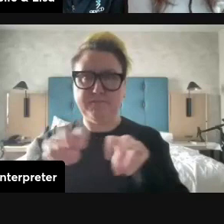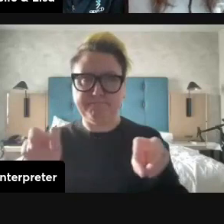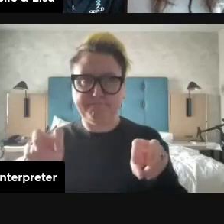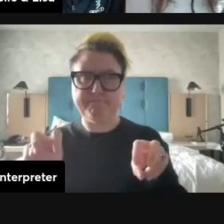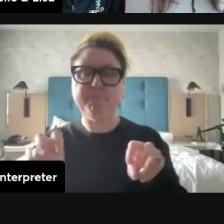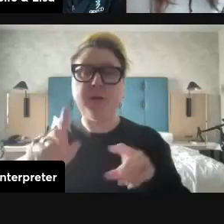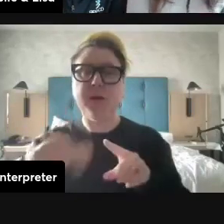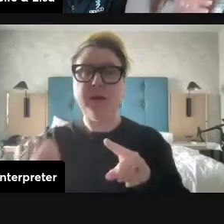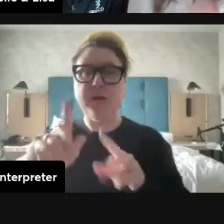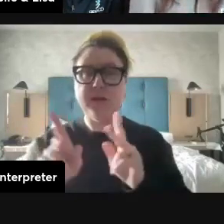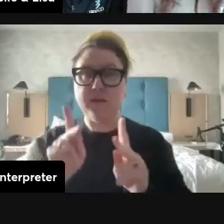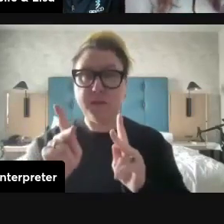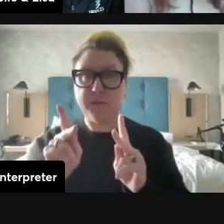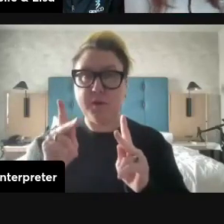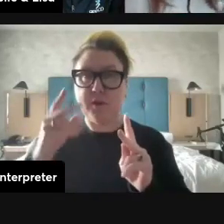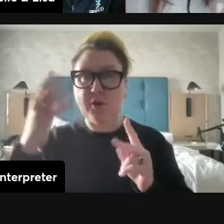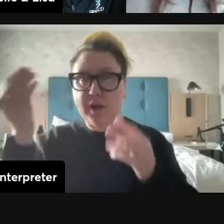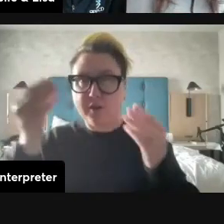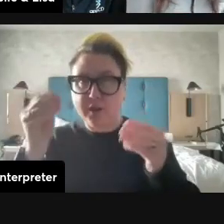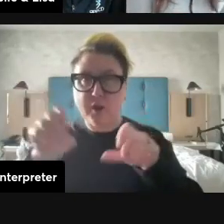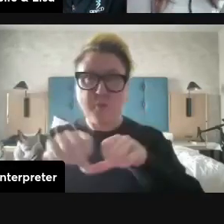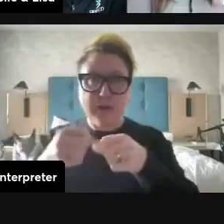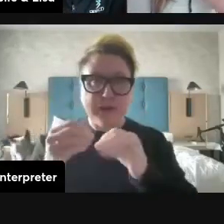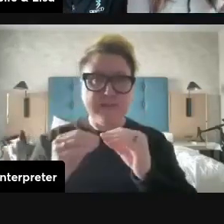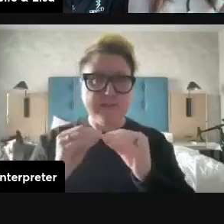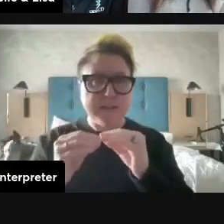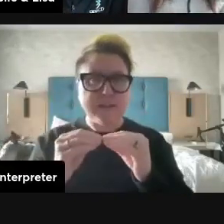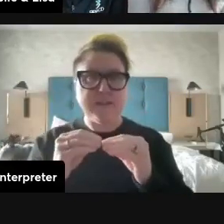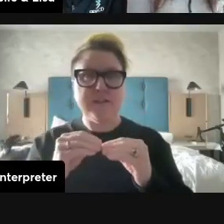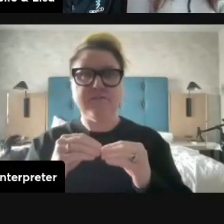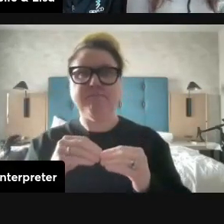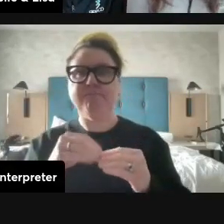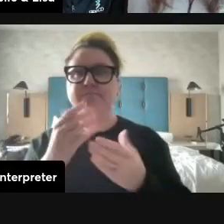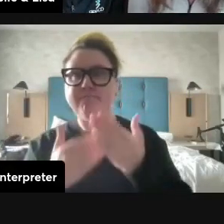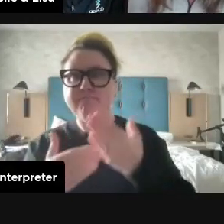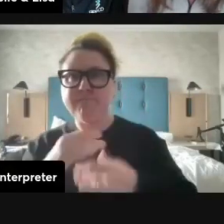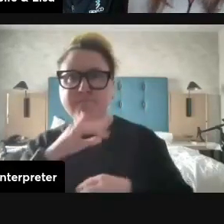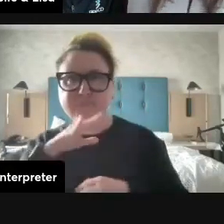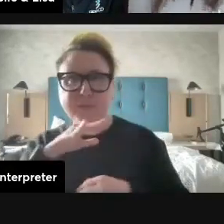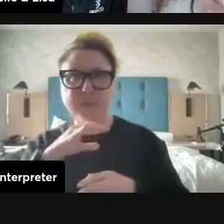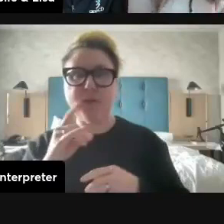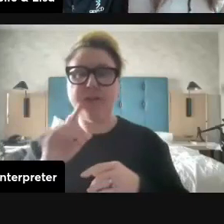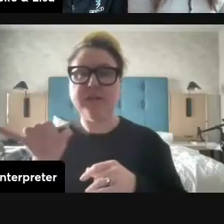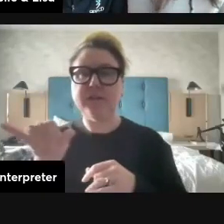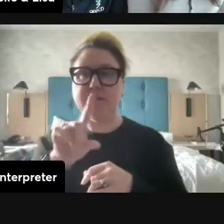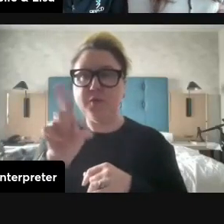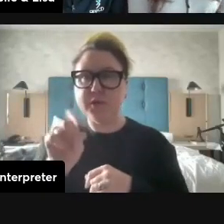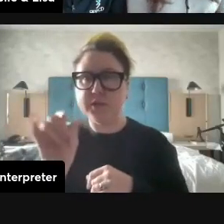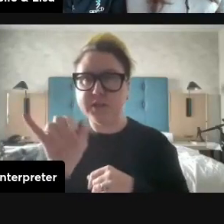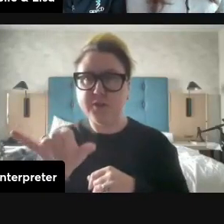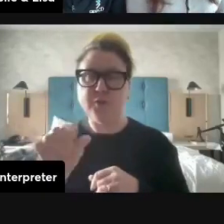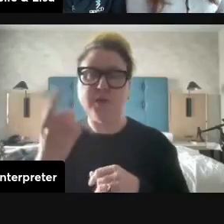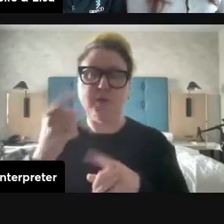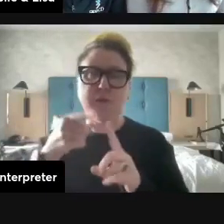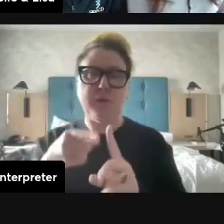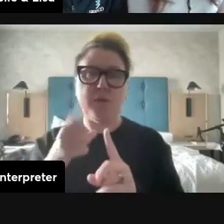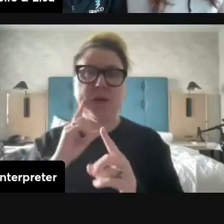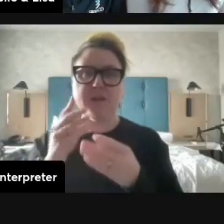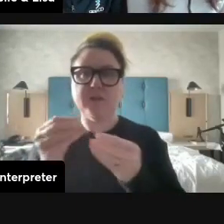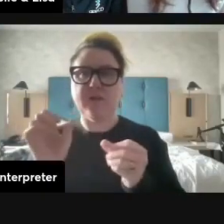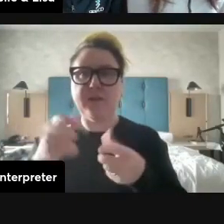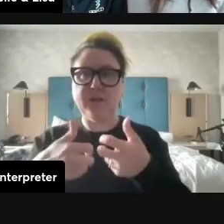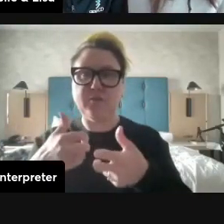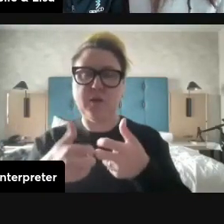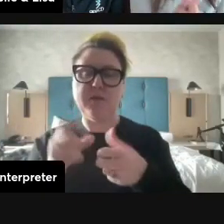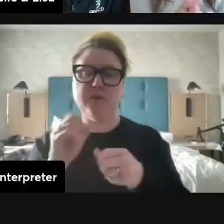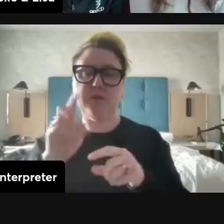that are out there breaking it, fixing it, getting their hands dirty. They had the same questions as you at one point, and they're solving these problems. So this